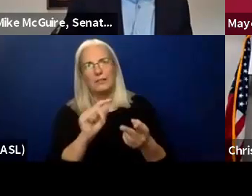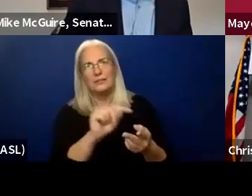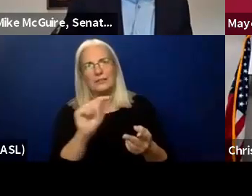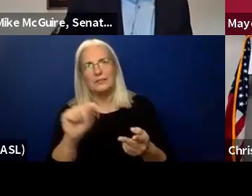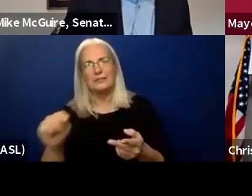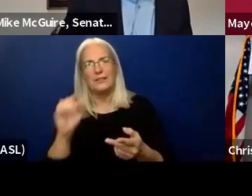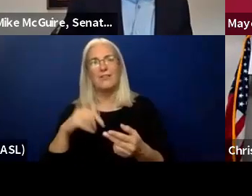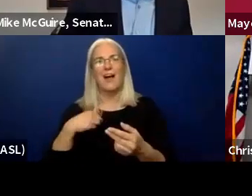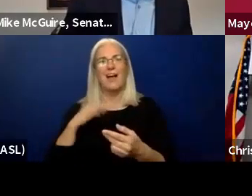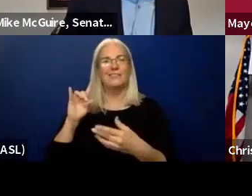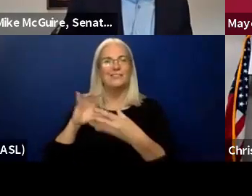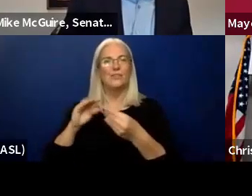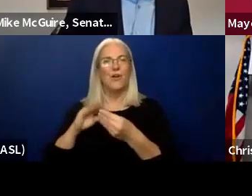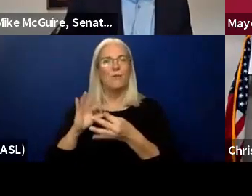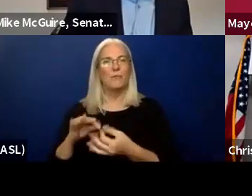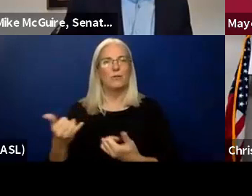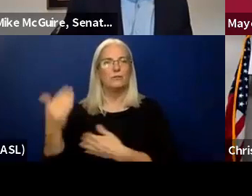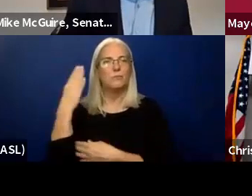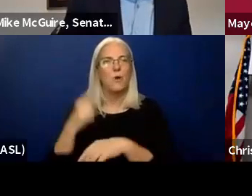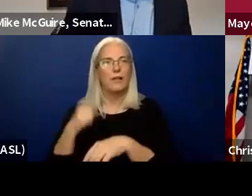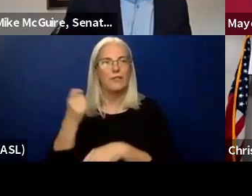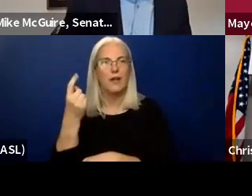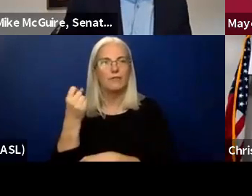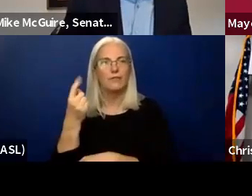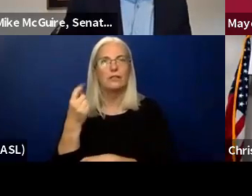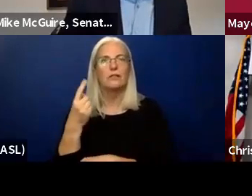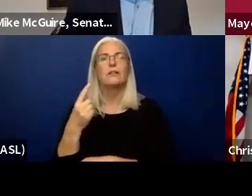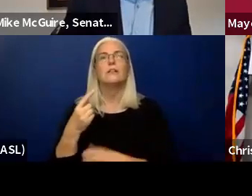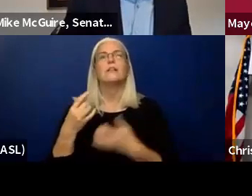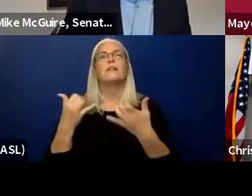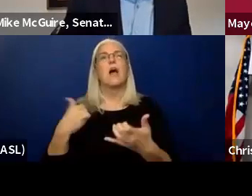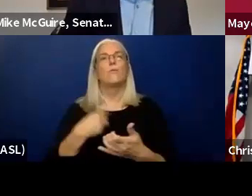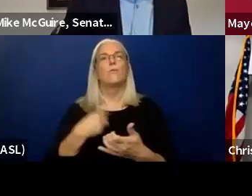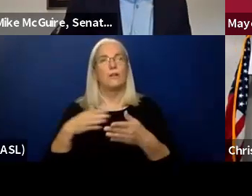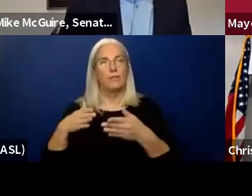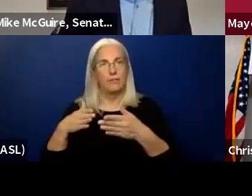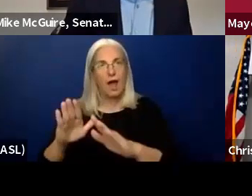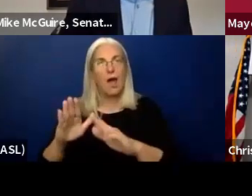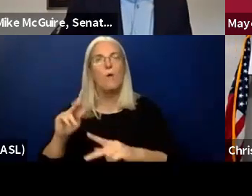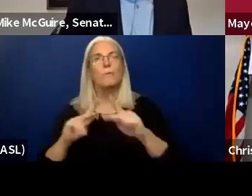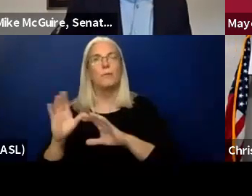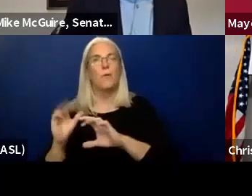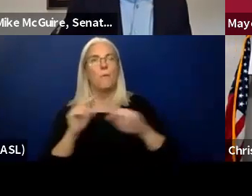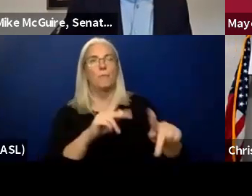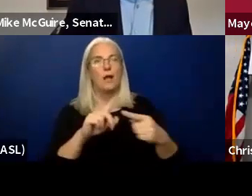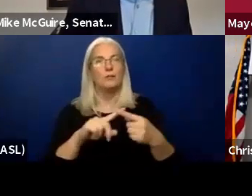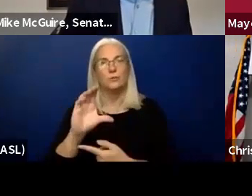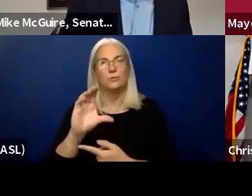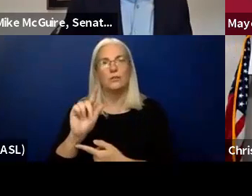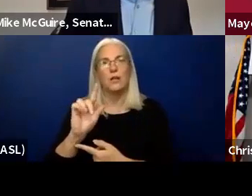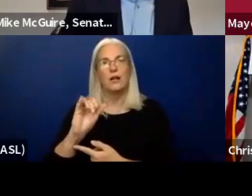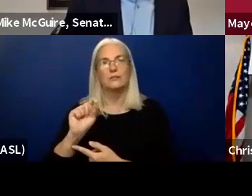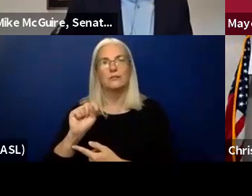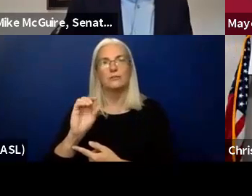you were releasing people back to Calistoga Road area, please, if you don't need to drive